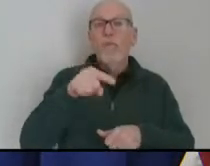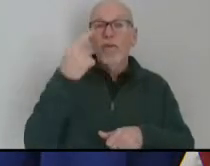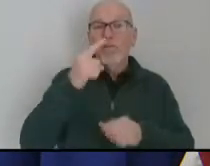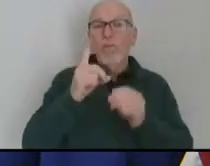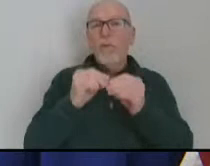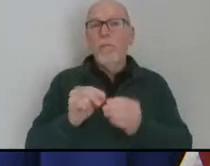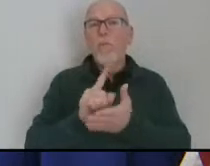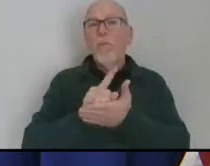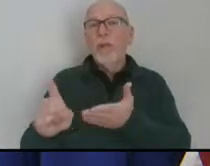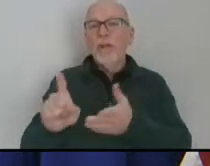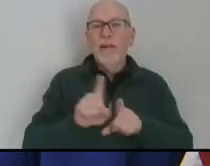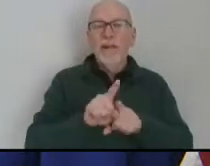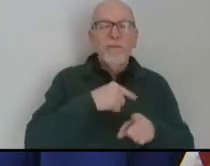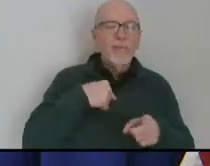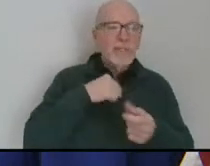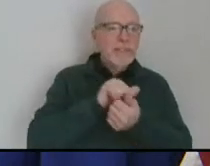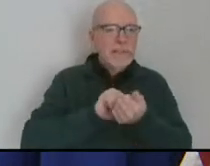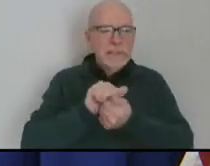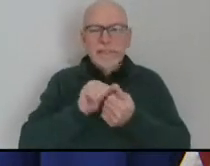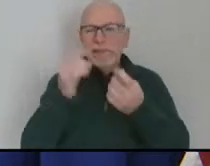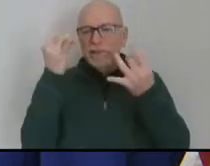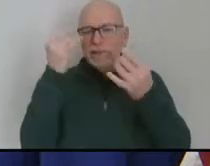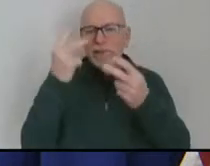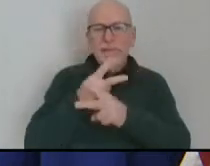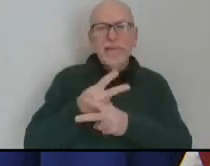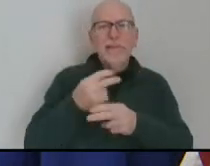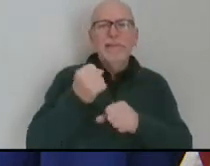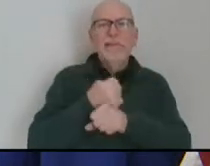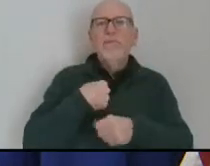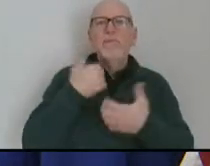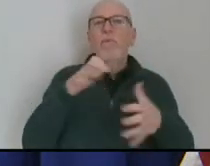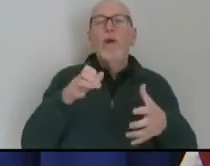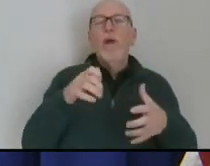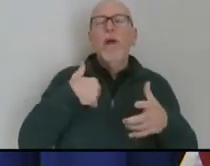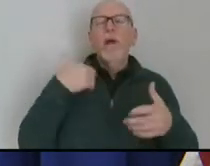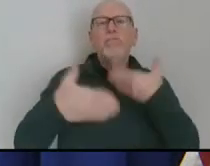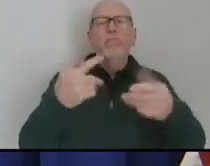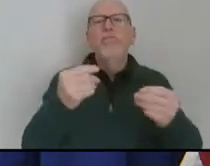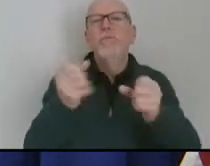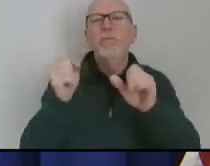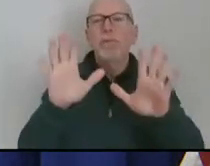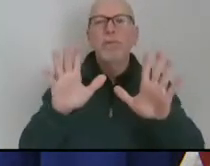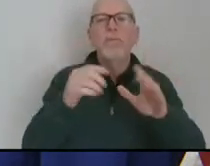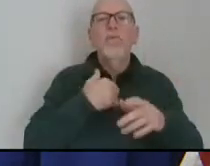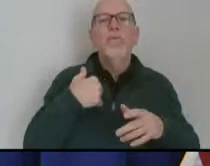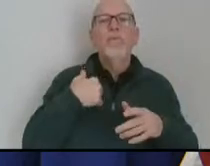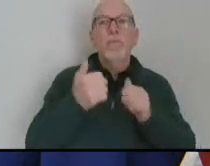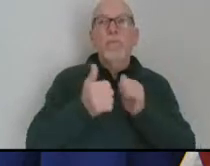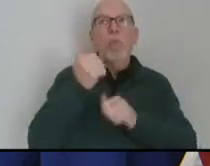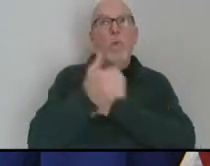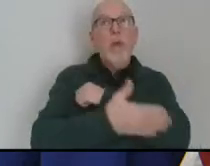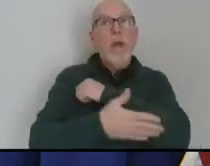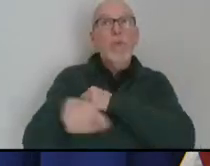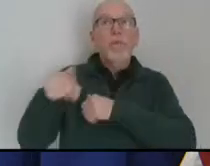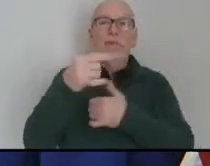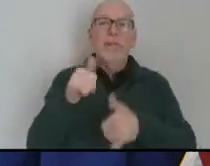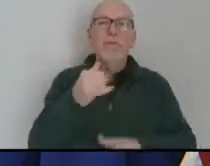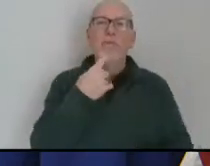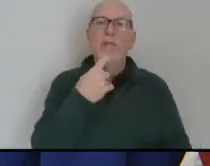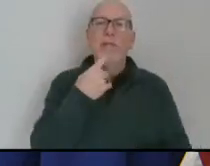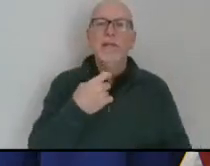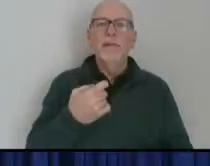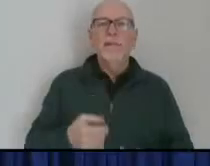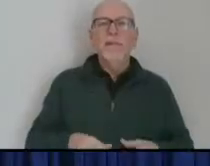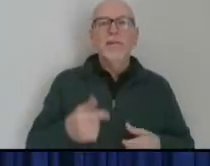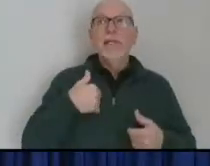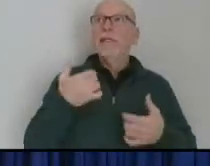as we digest these numbers. We don't want to get ahead of ourselves. We still have most counties in red. And so while I may be giddy right now,